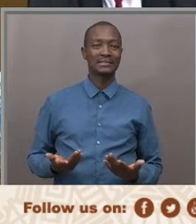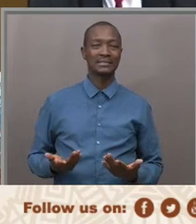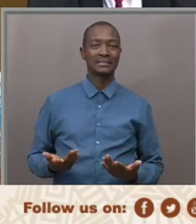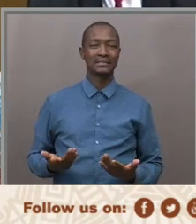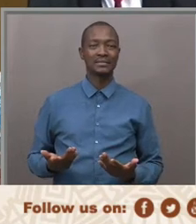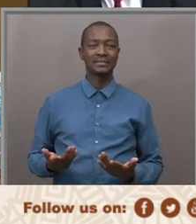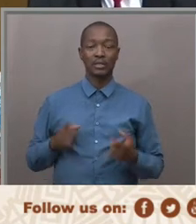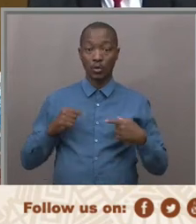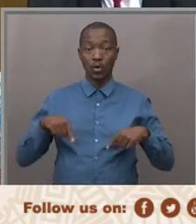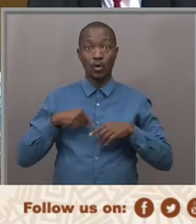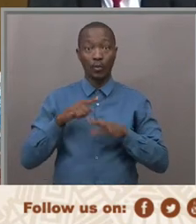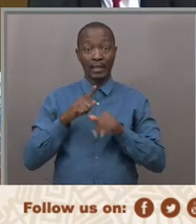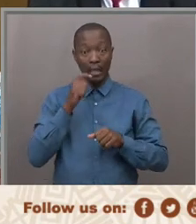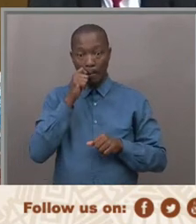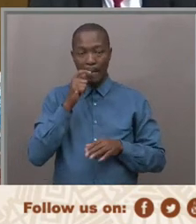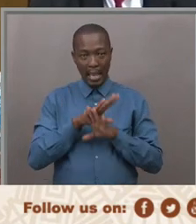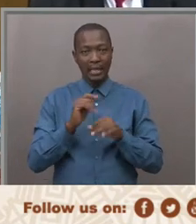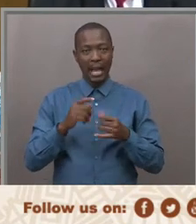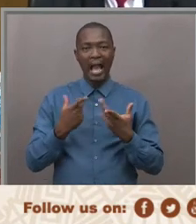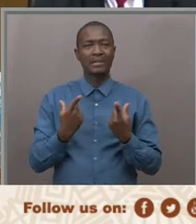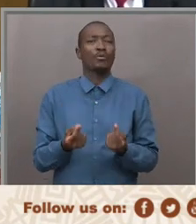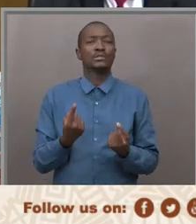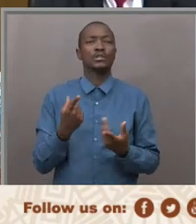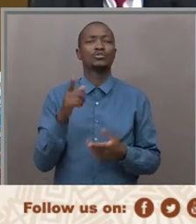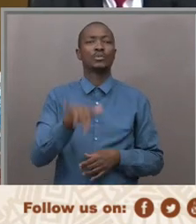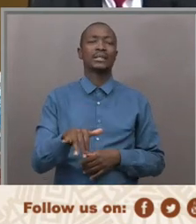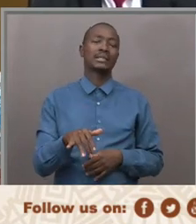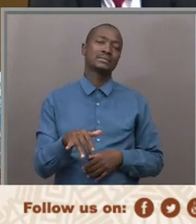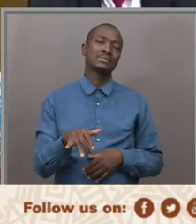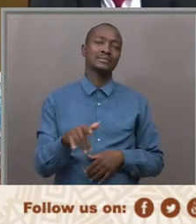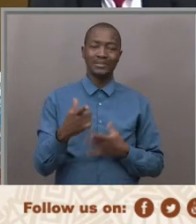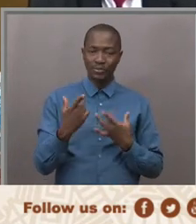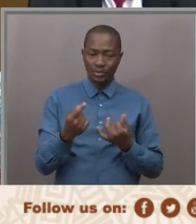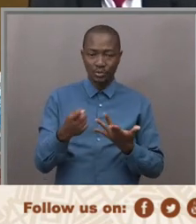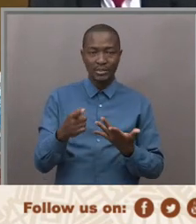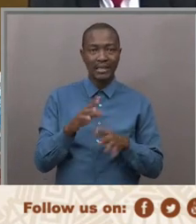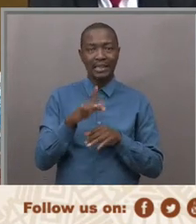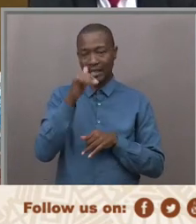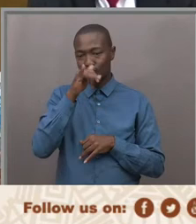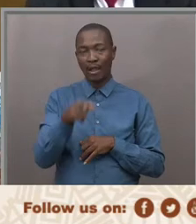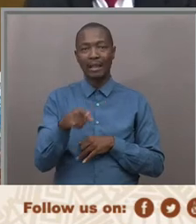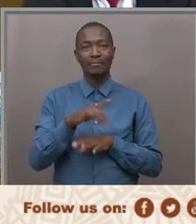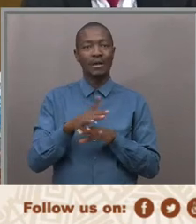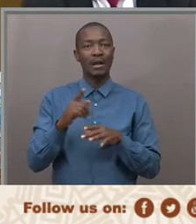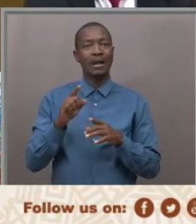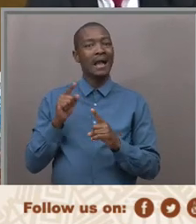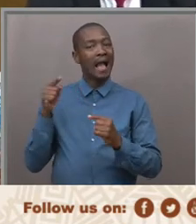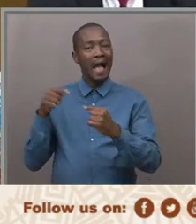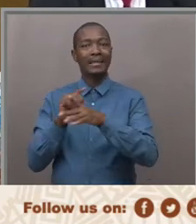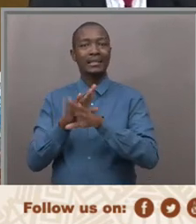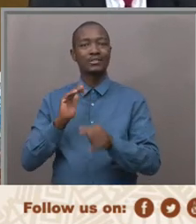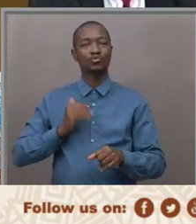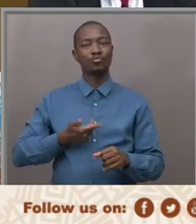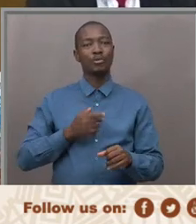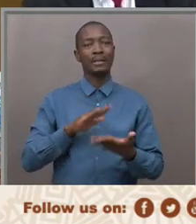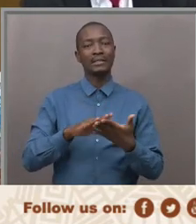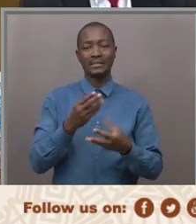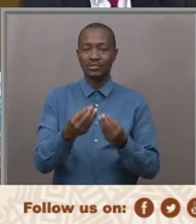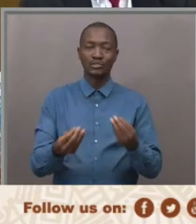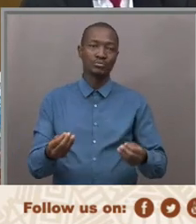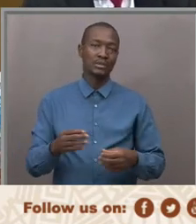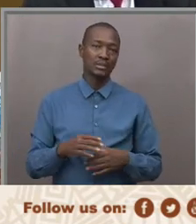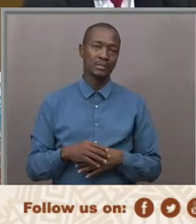we men are the perpetrators of this crime against women and children.